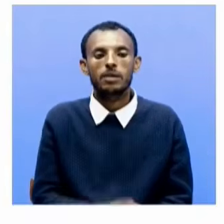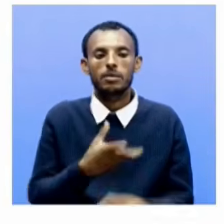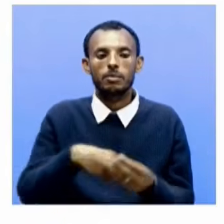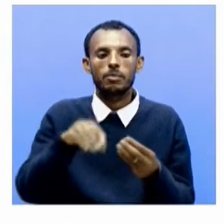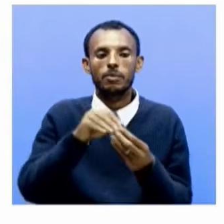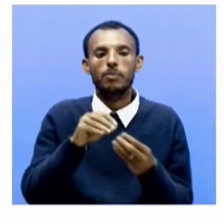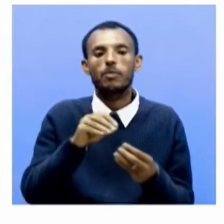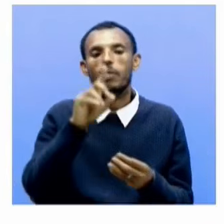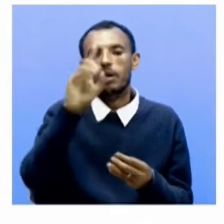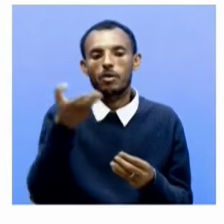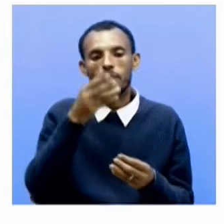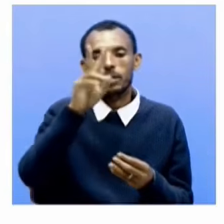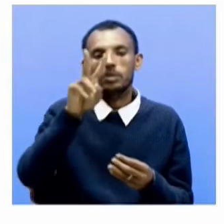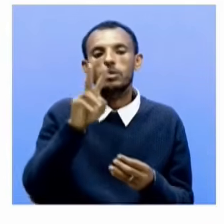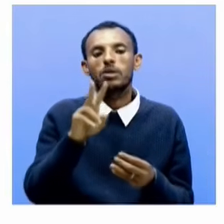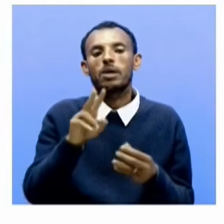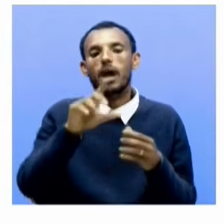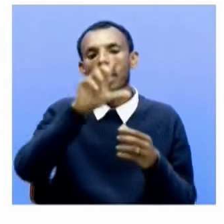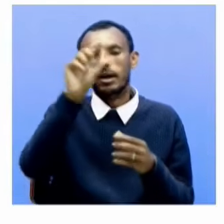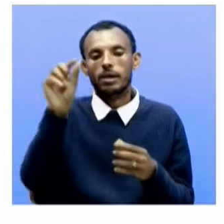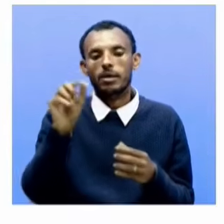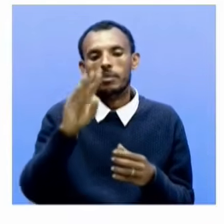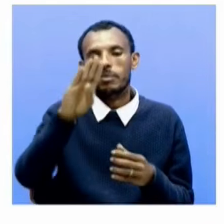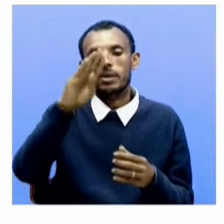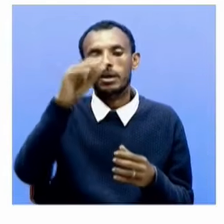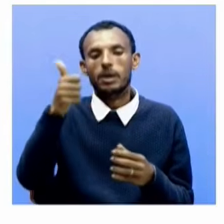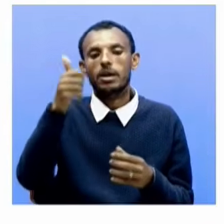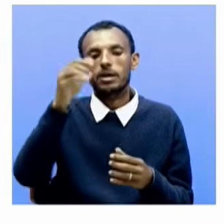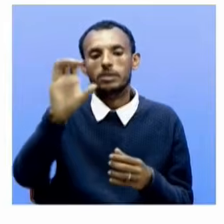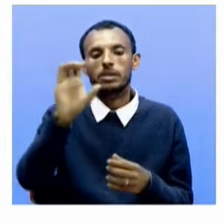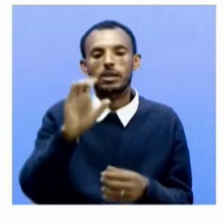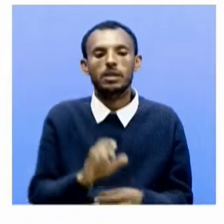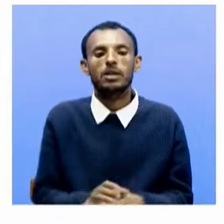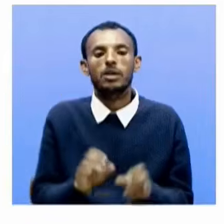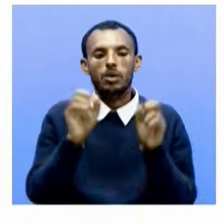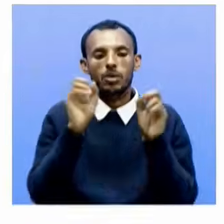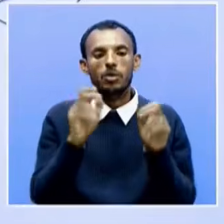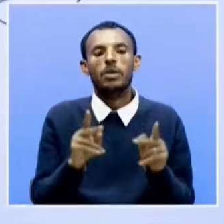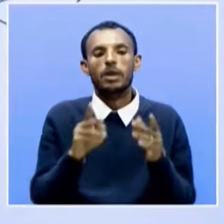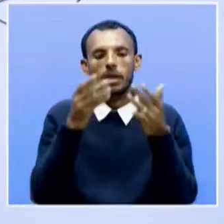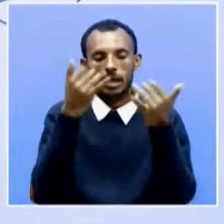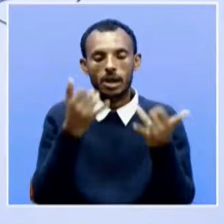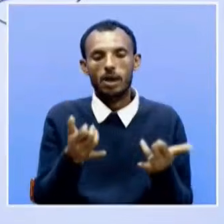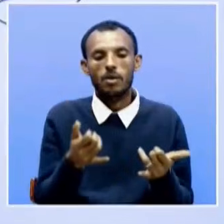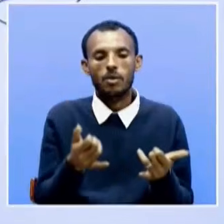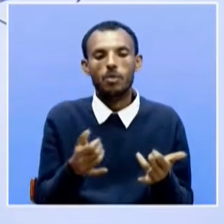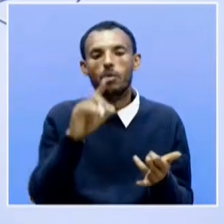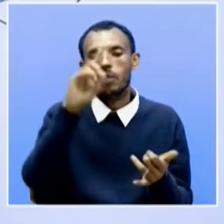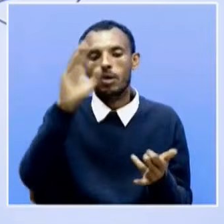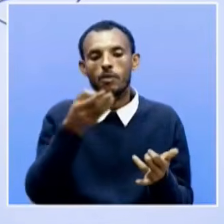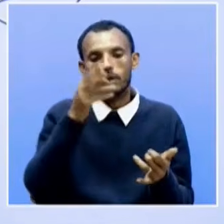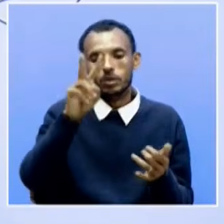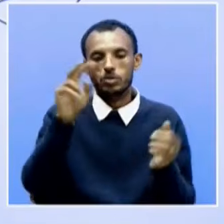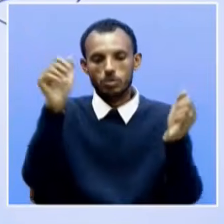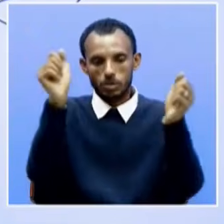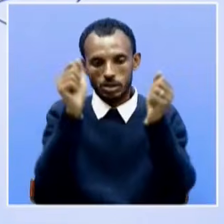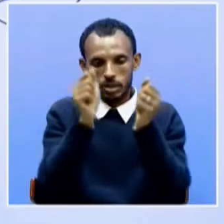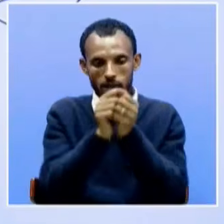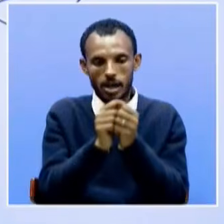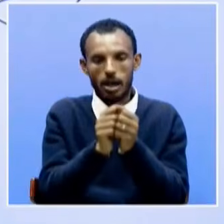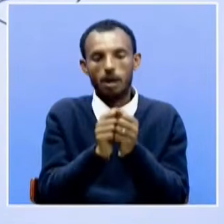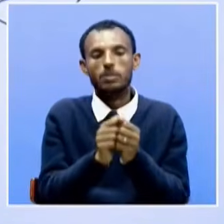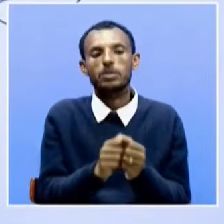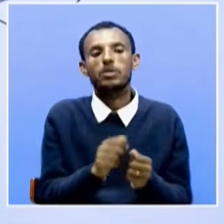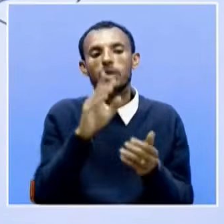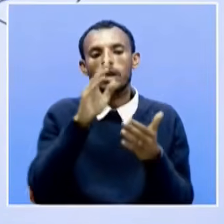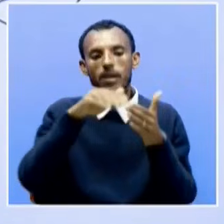plus half of arc BAC, okay? Now, half is common in both, so you can